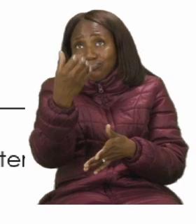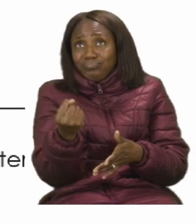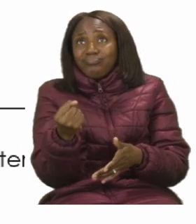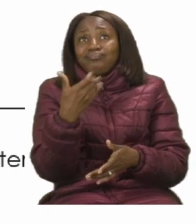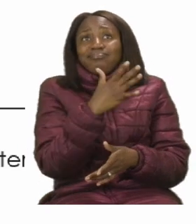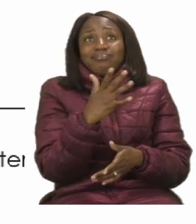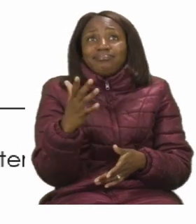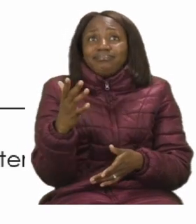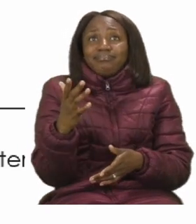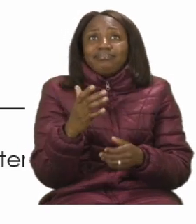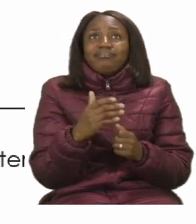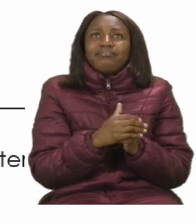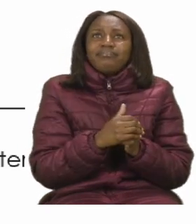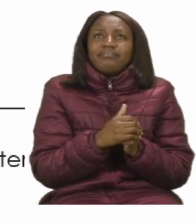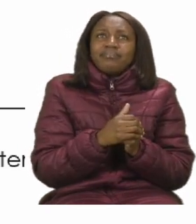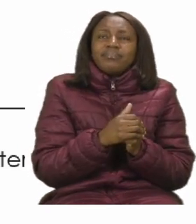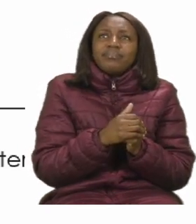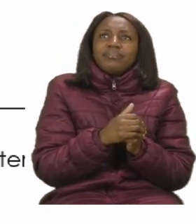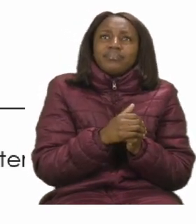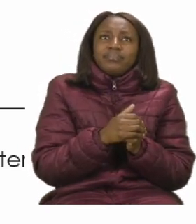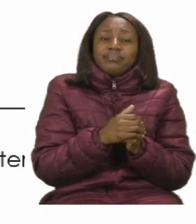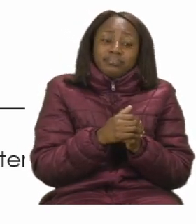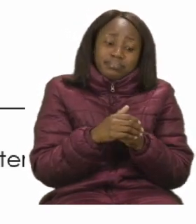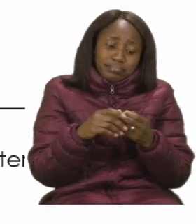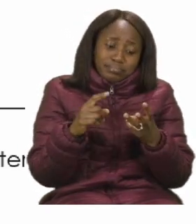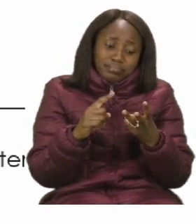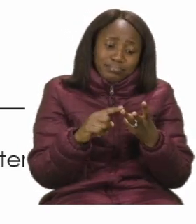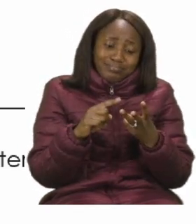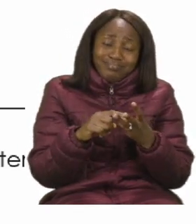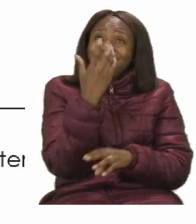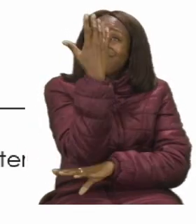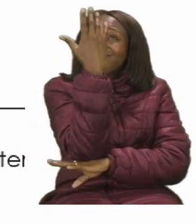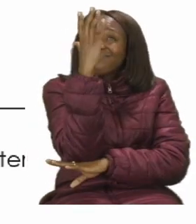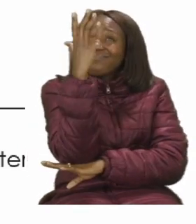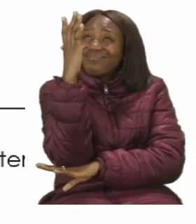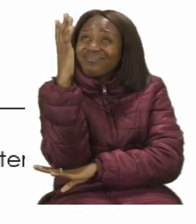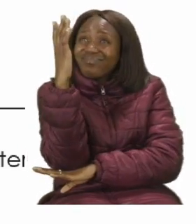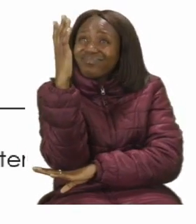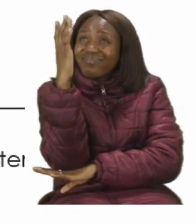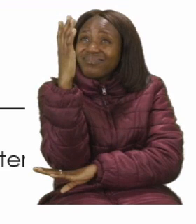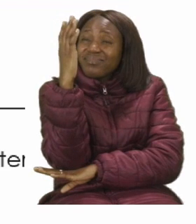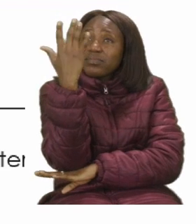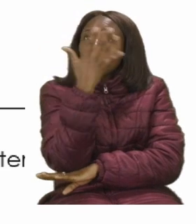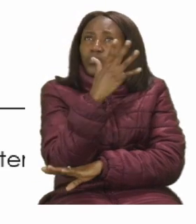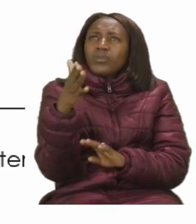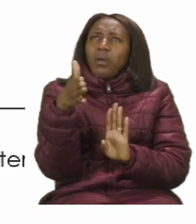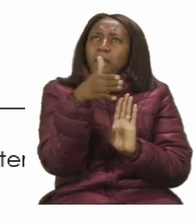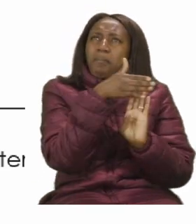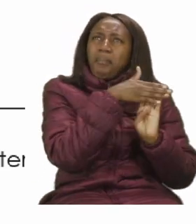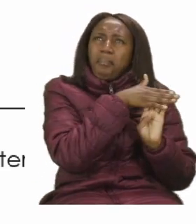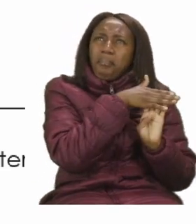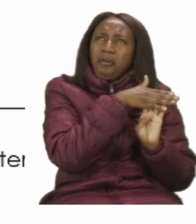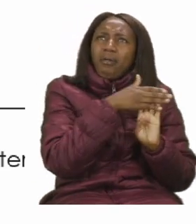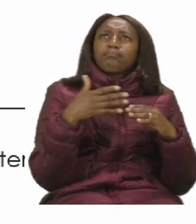water? Number 3. Where does the tree store